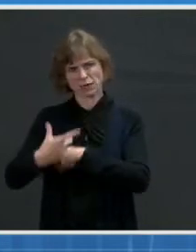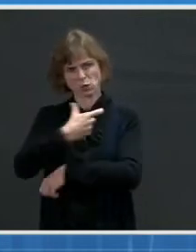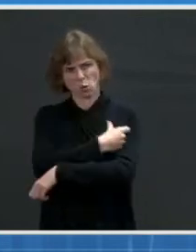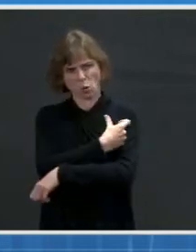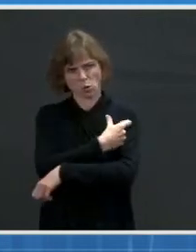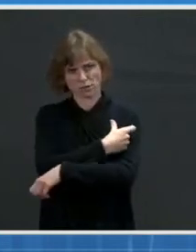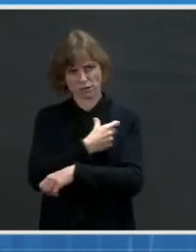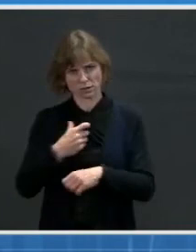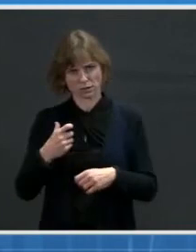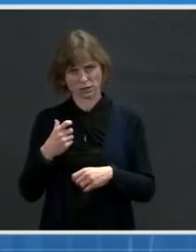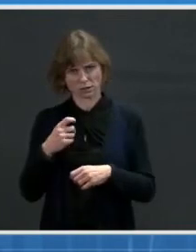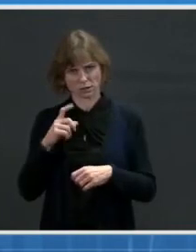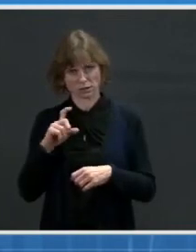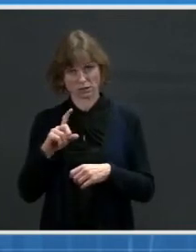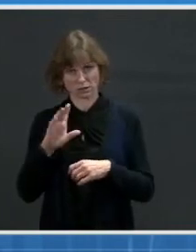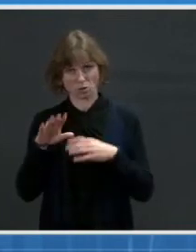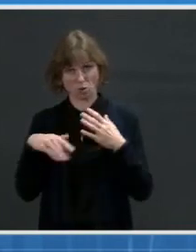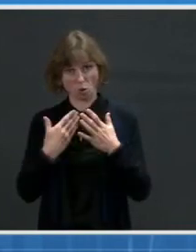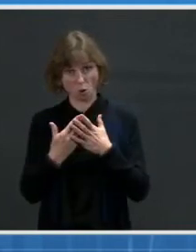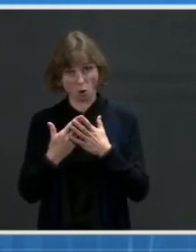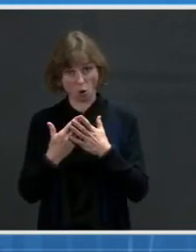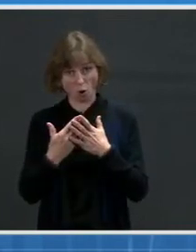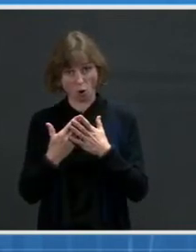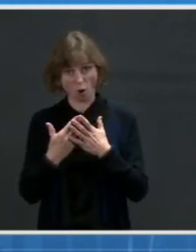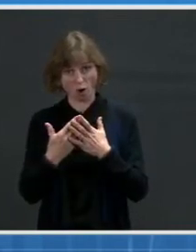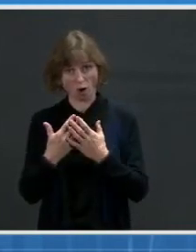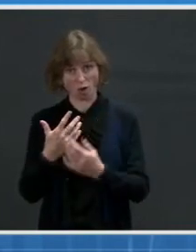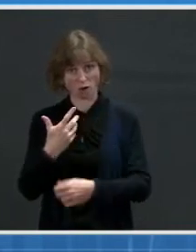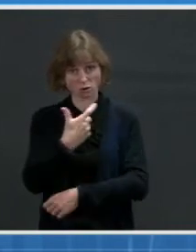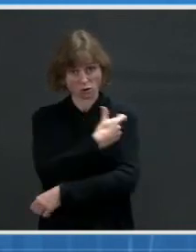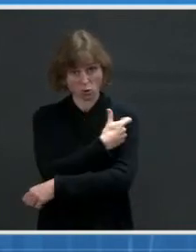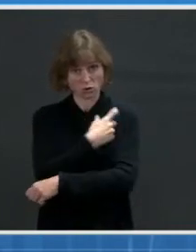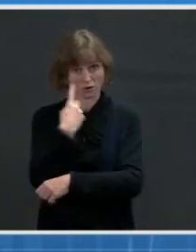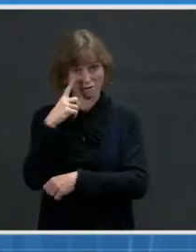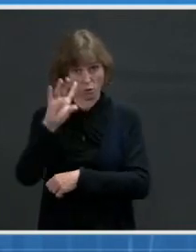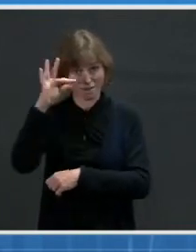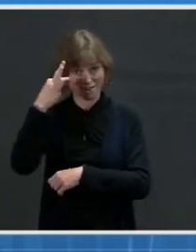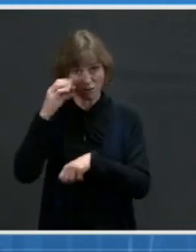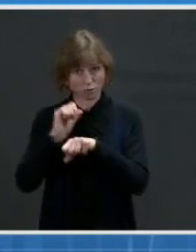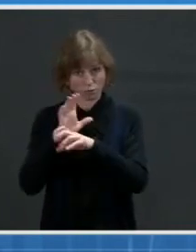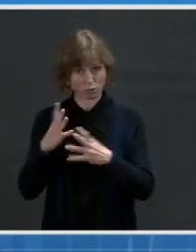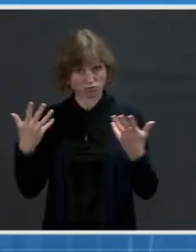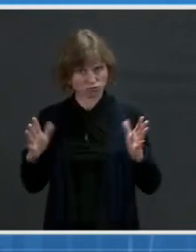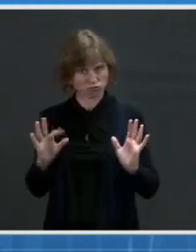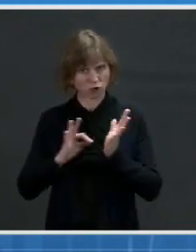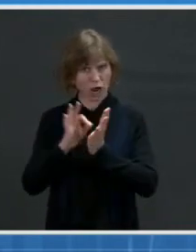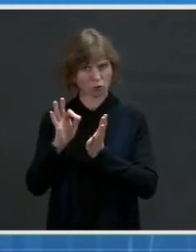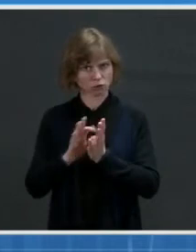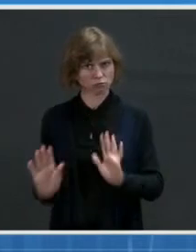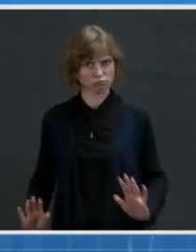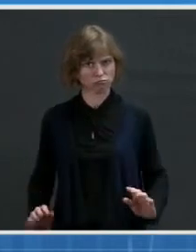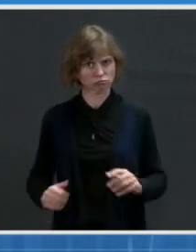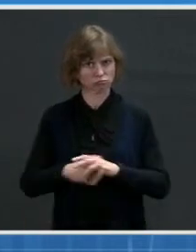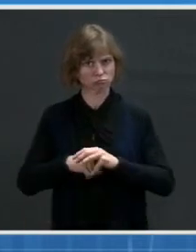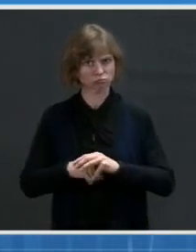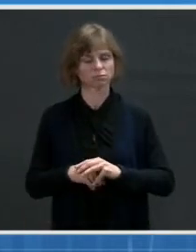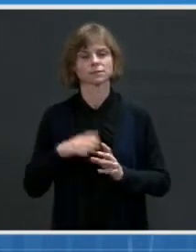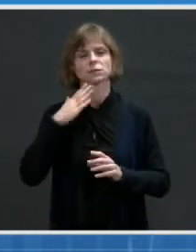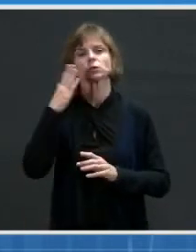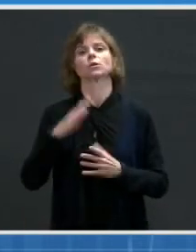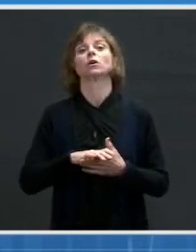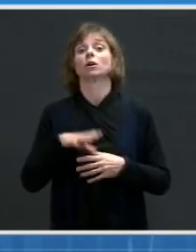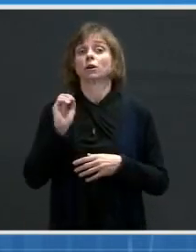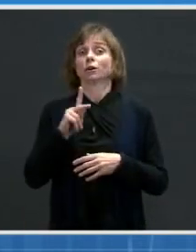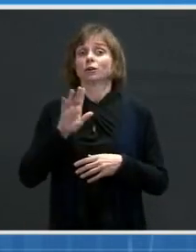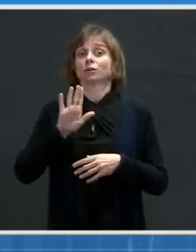been administered to federal employees been accounted for? Thank you. Okay, multiple parts